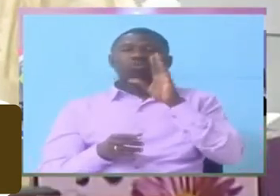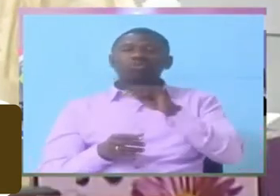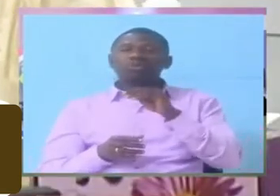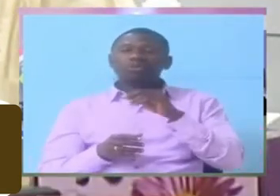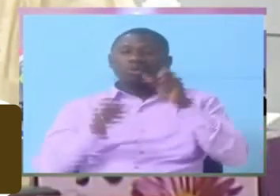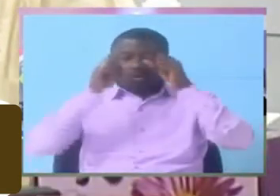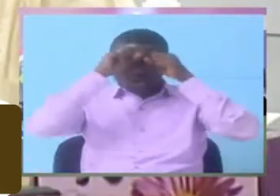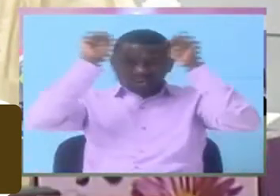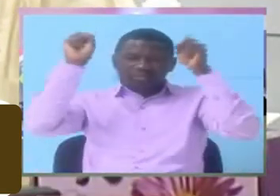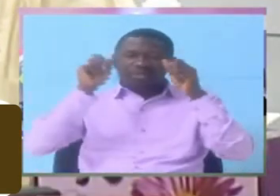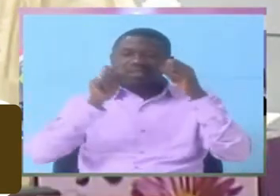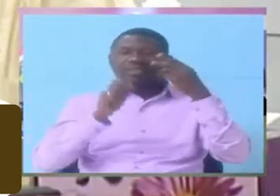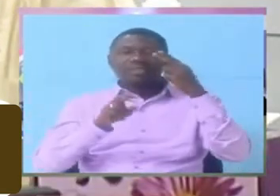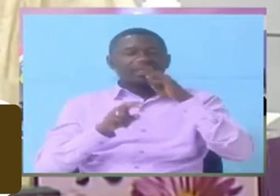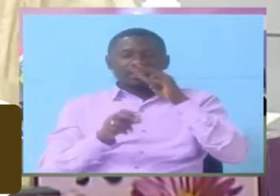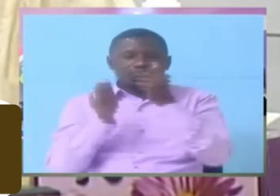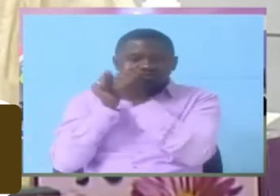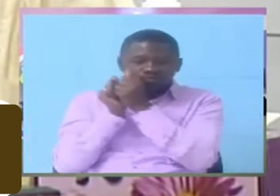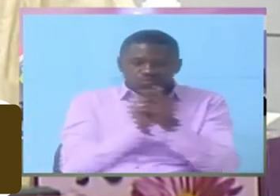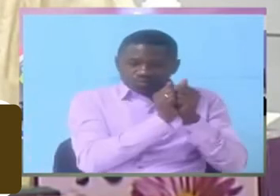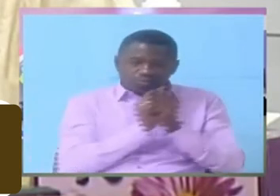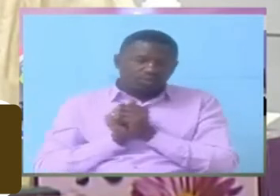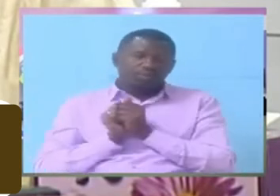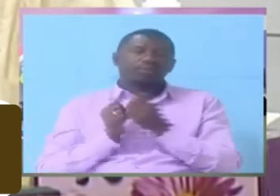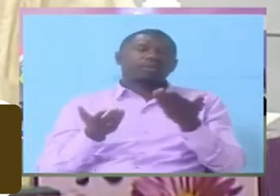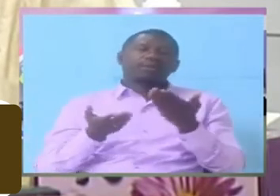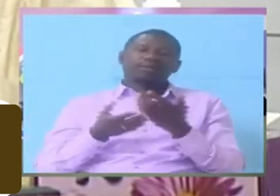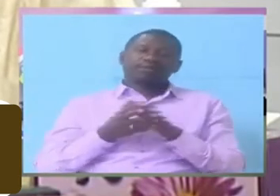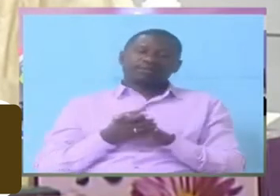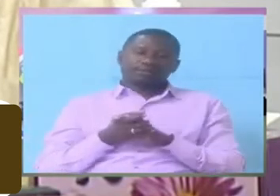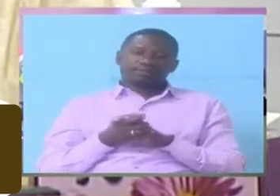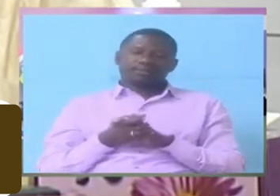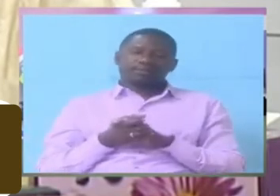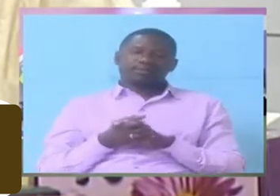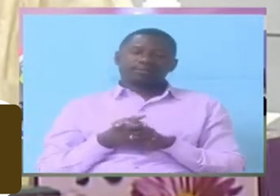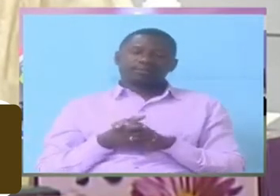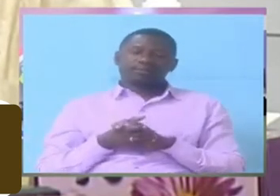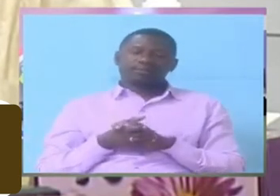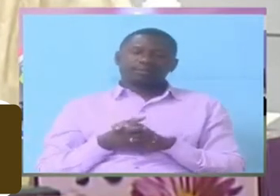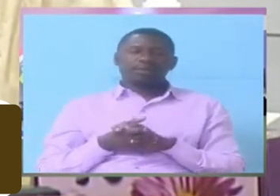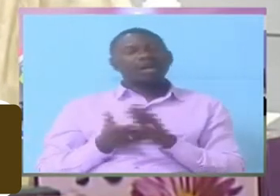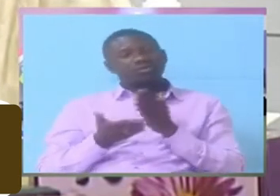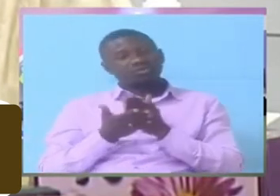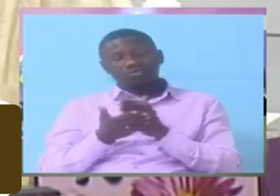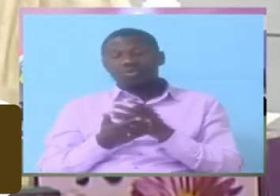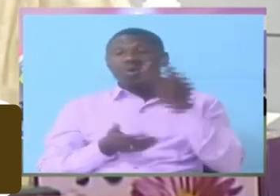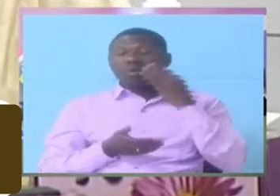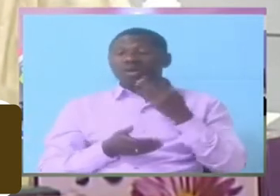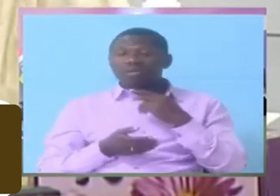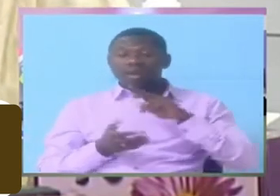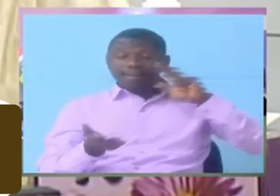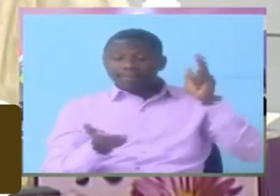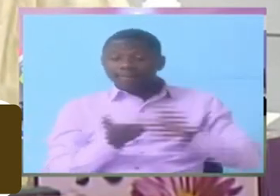Well, when facts are known now, it's a cover-up, definitely, by all